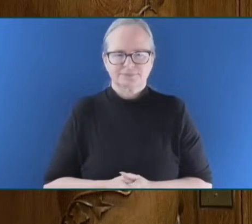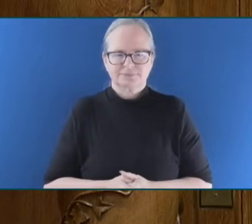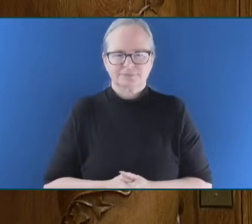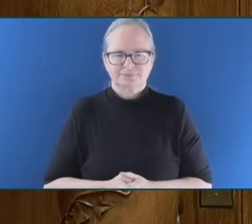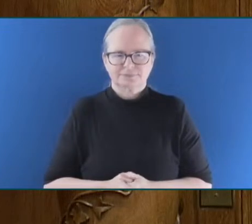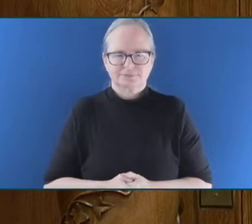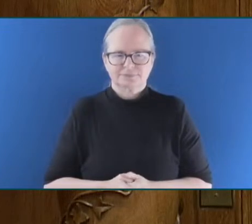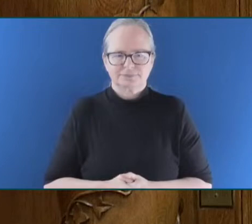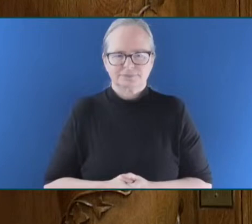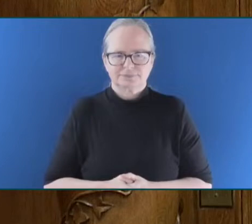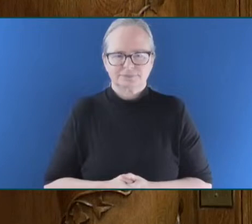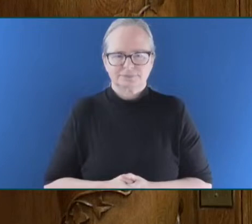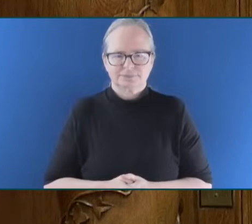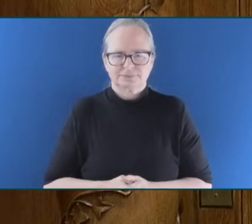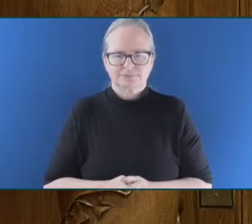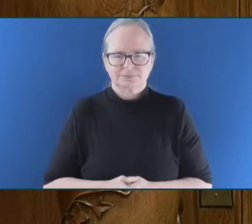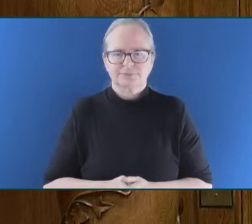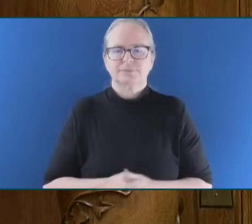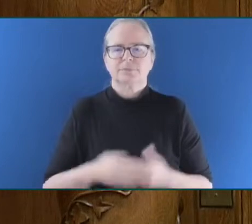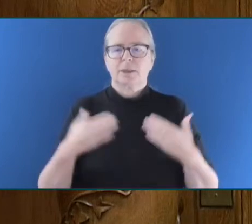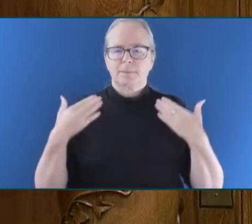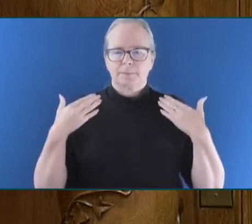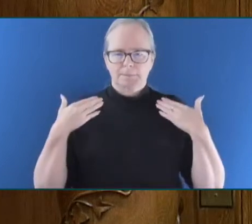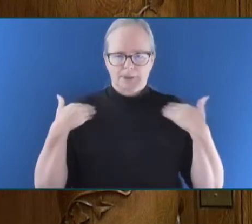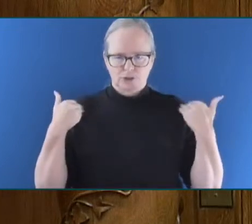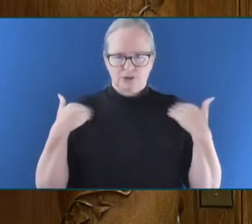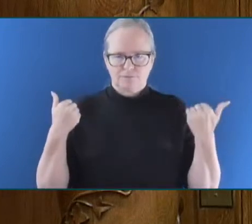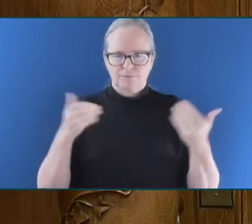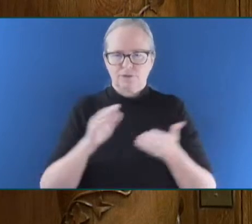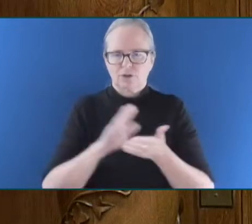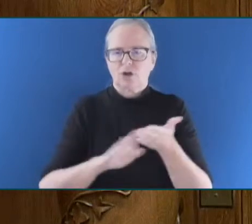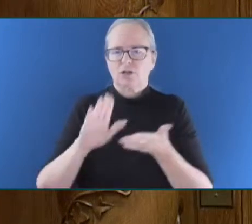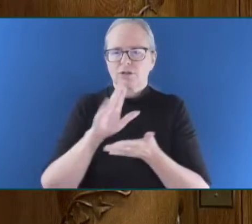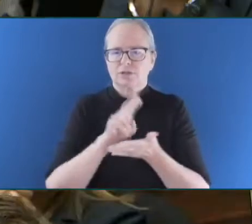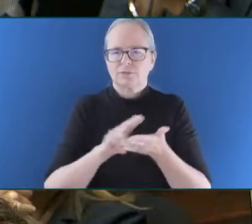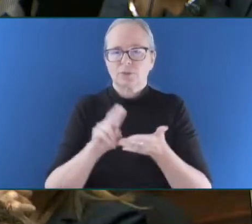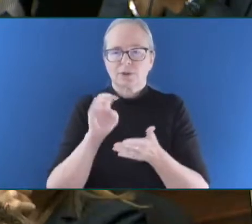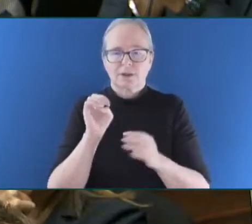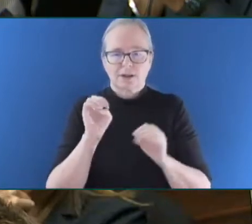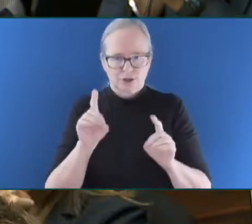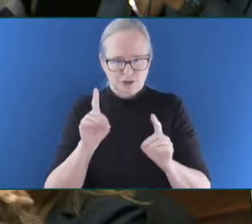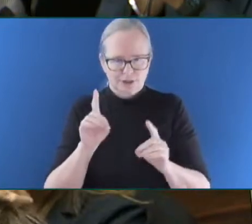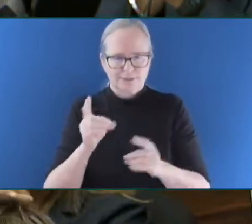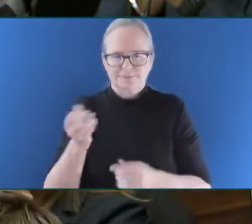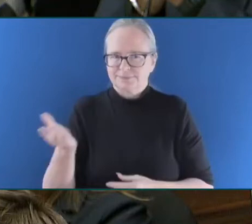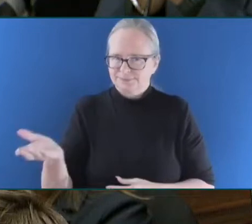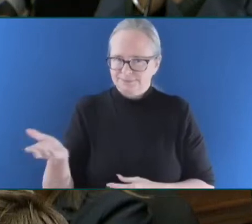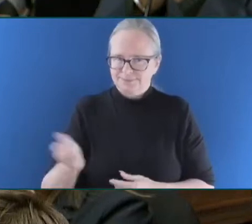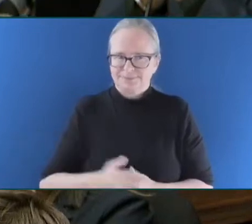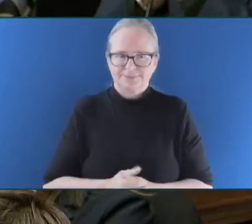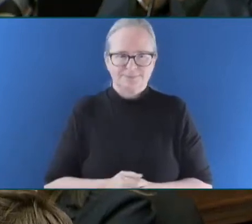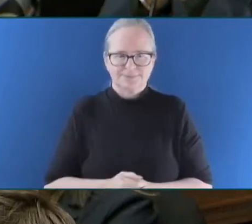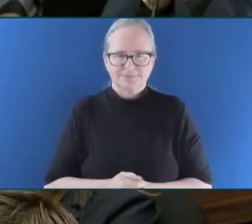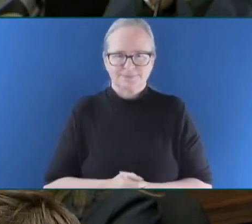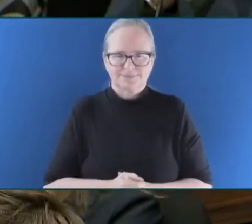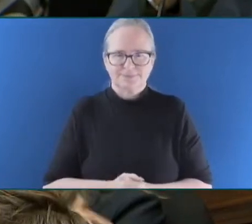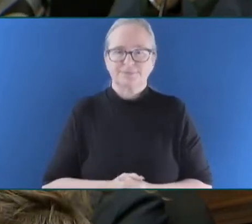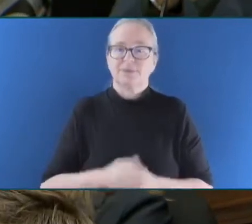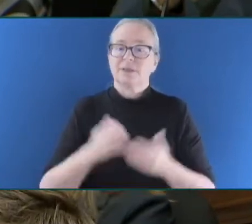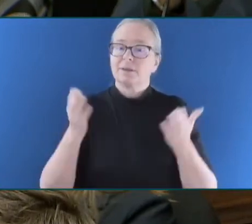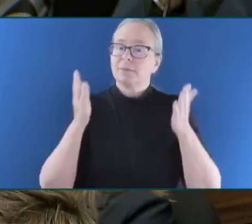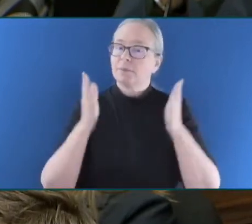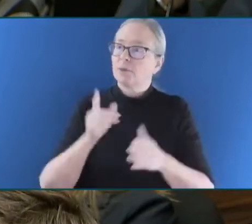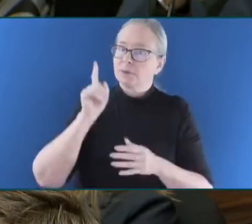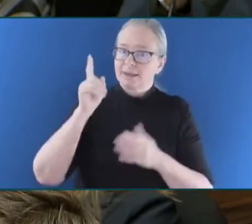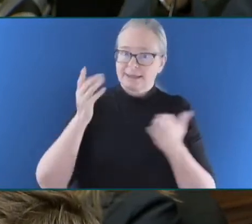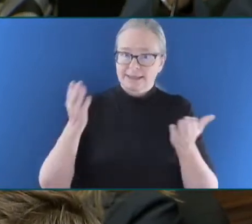Minister of Post-Secondary Education. Thank you very much, Mr. Speaker. Attending QP today is a number of students from the Alliance of